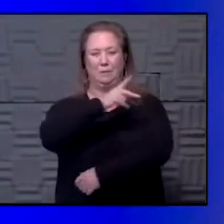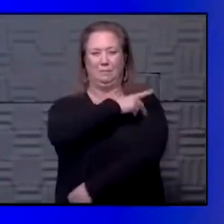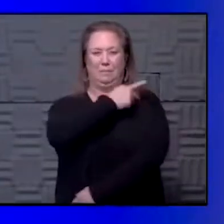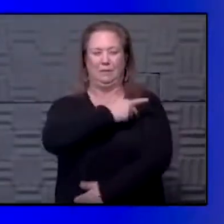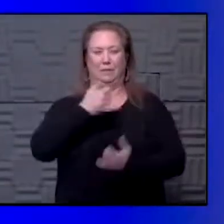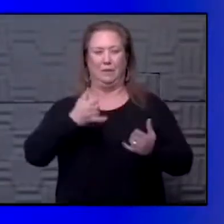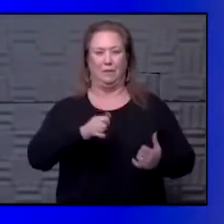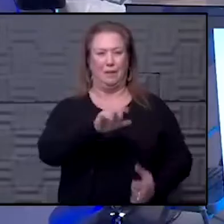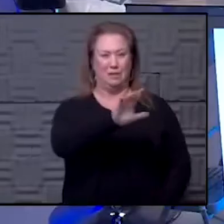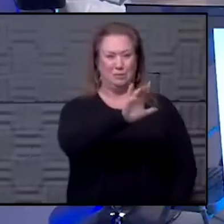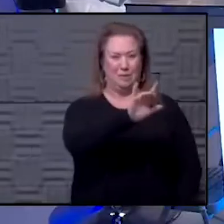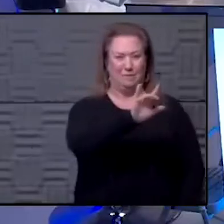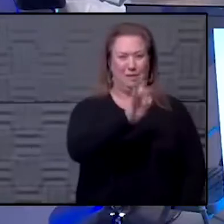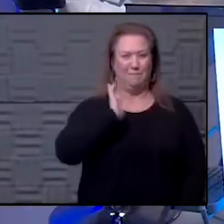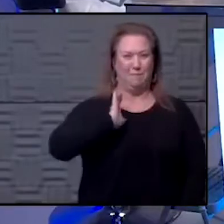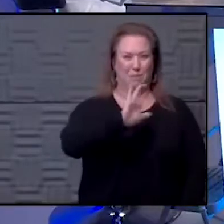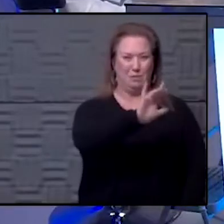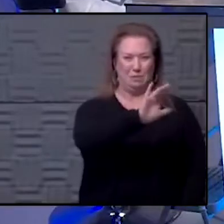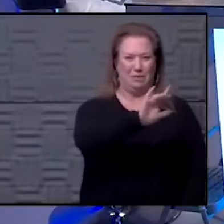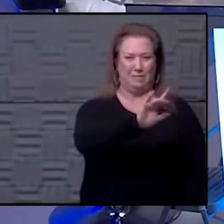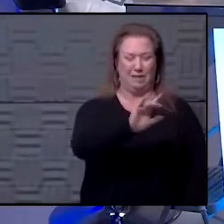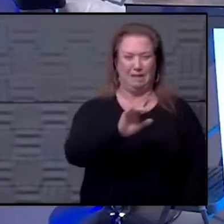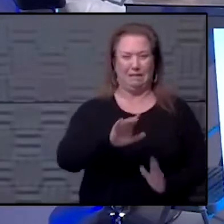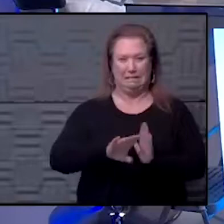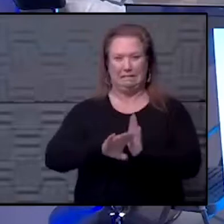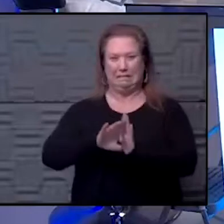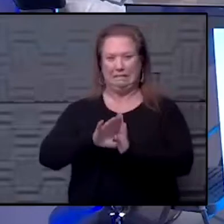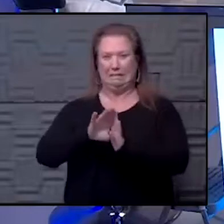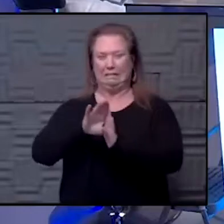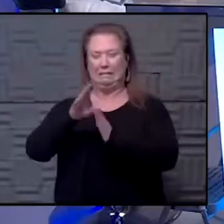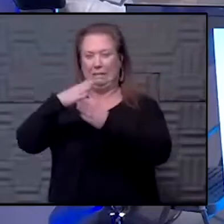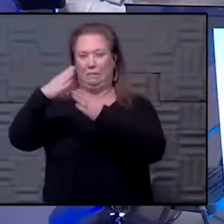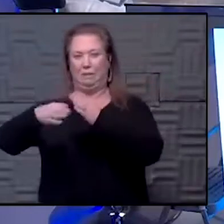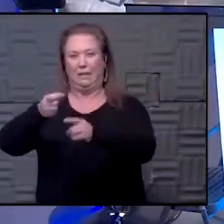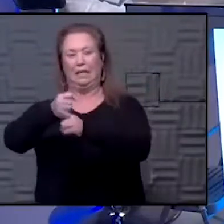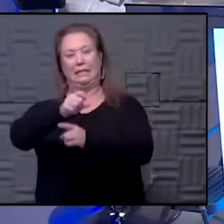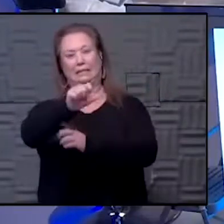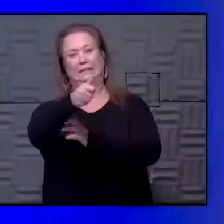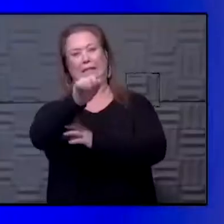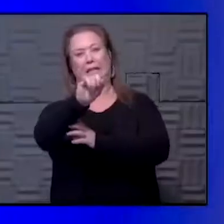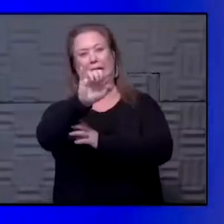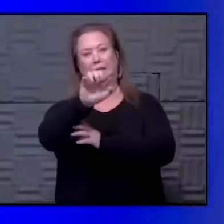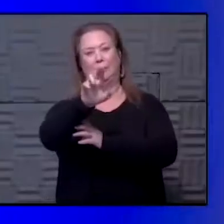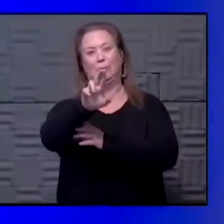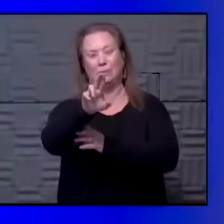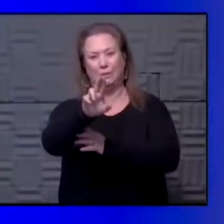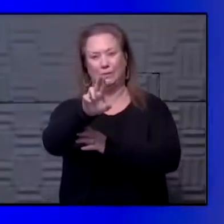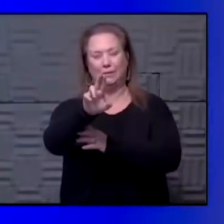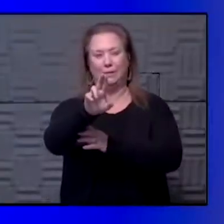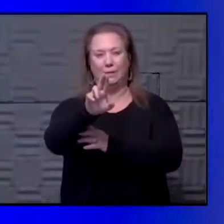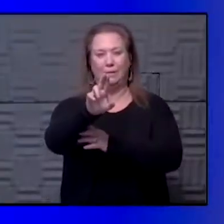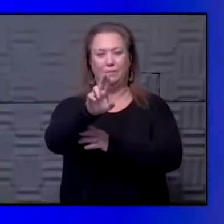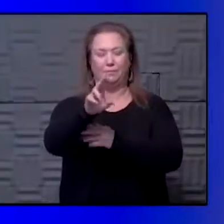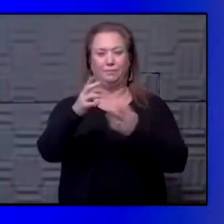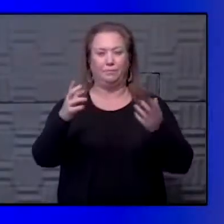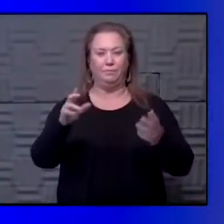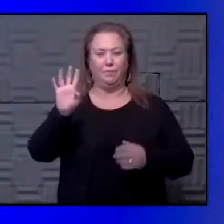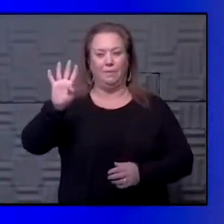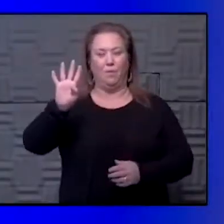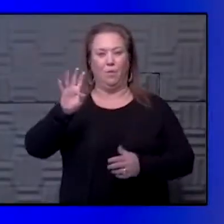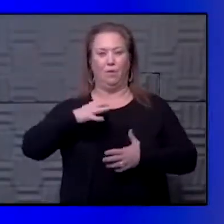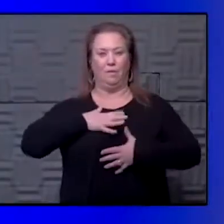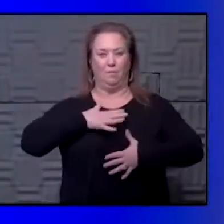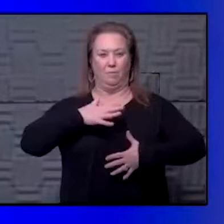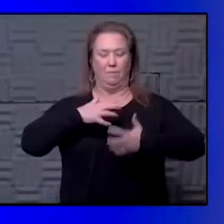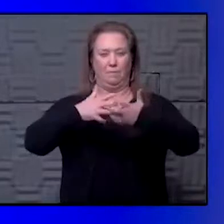We got down to 25 at one point. 25 then, yeah. On the weekend or something, yeah. 10 of those in the ICU, so, and 4 of those on the